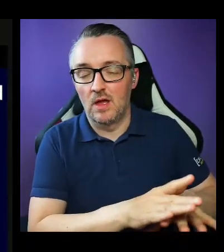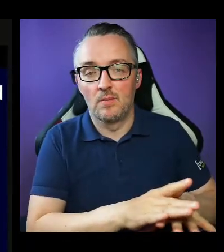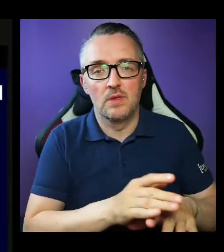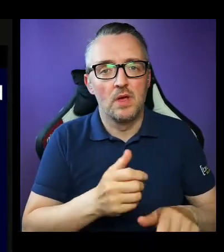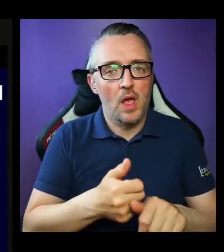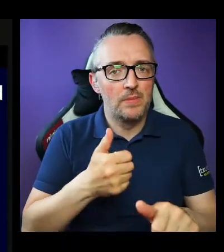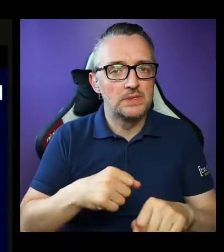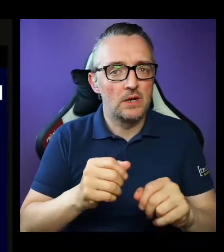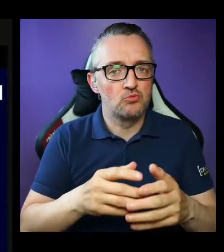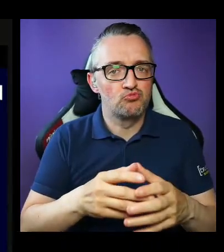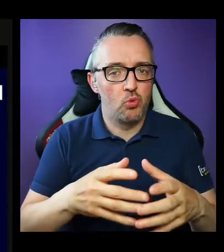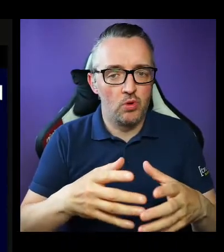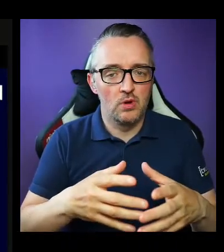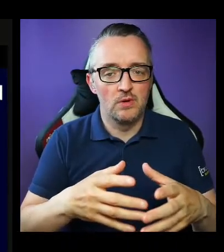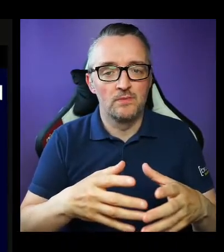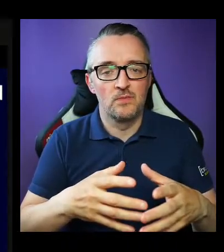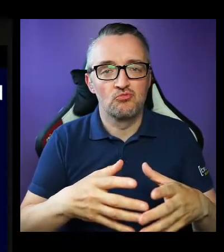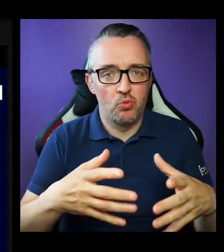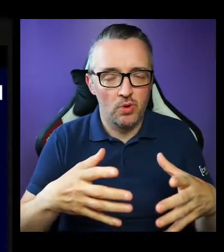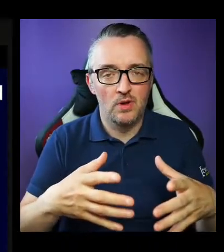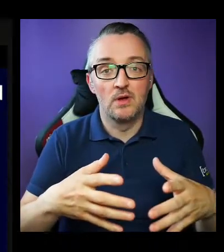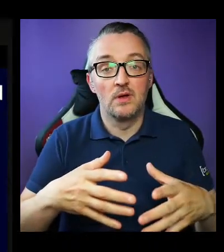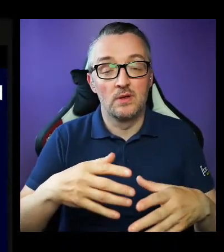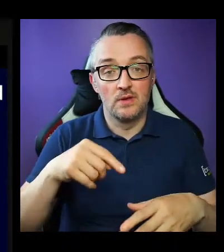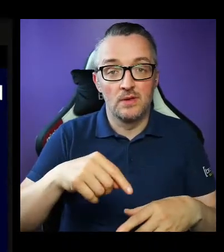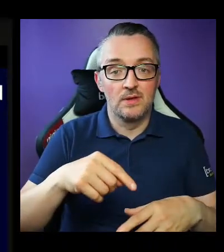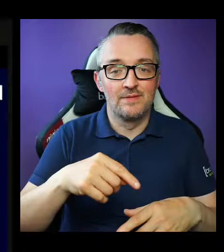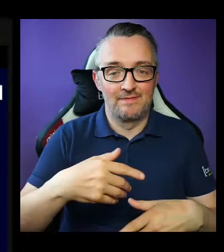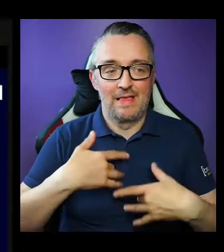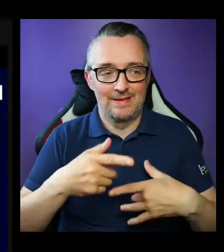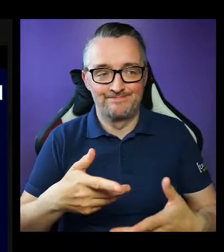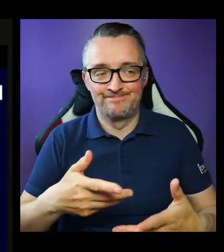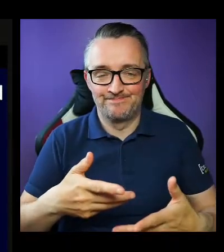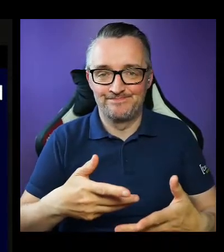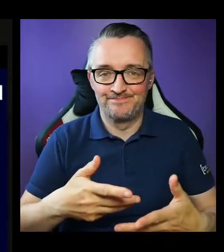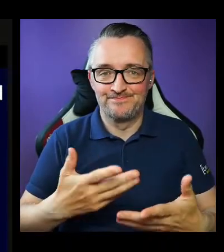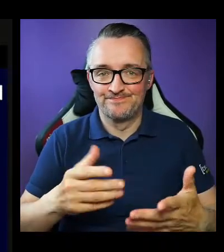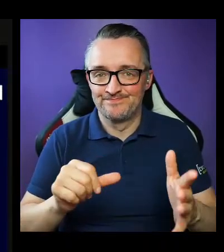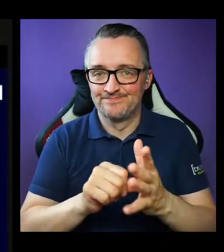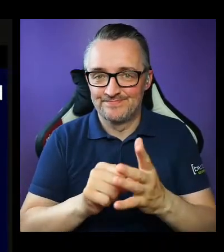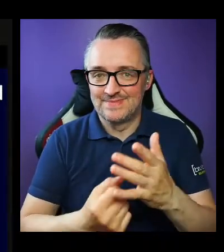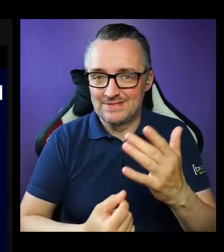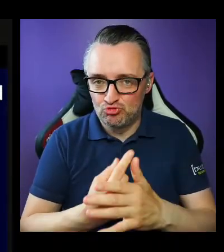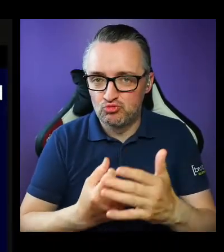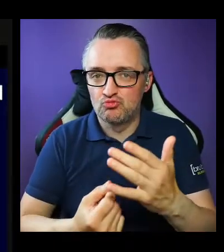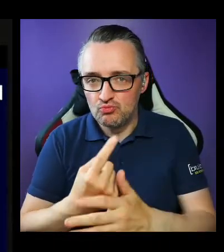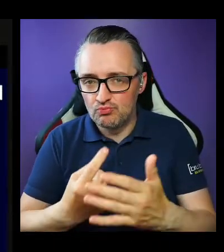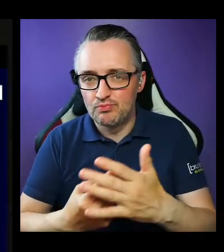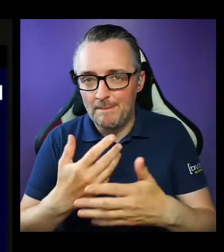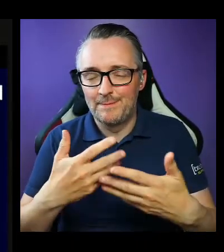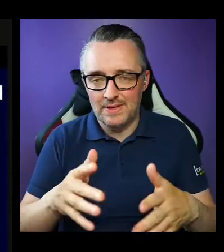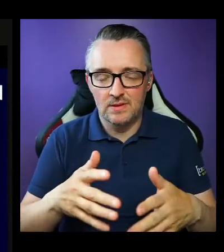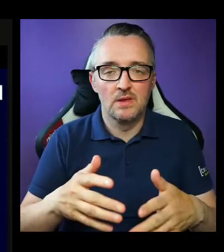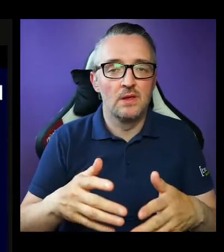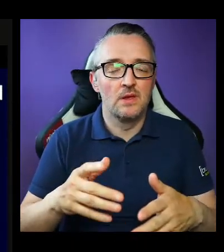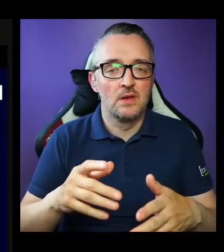company started to grow, this decision was starting to cause issues, and we're